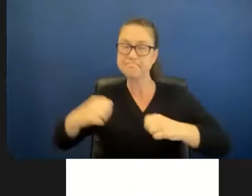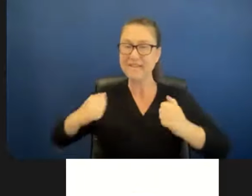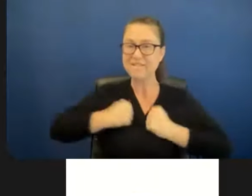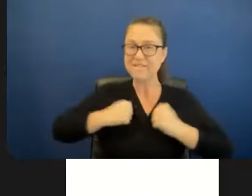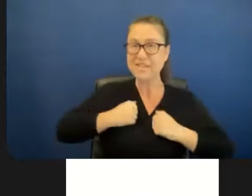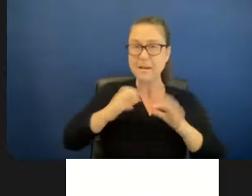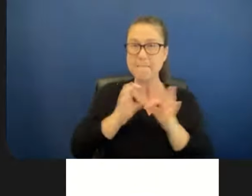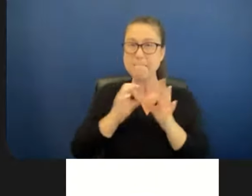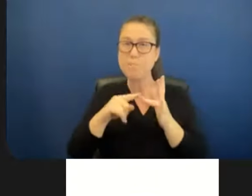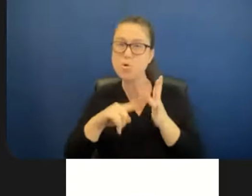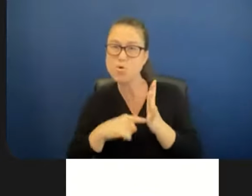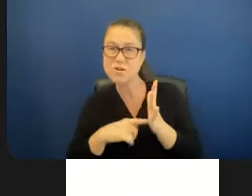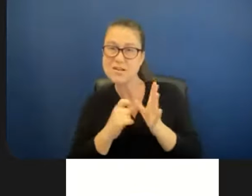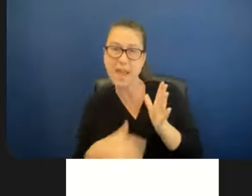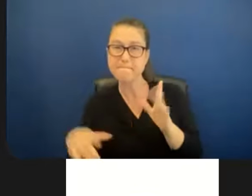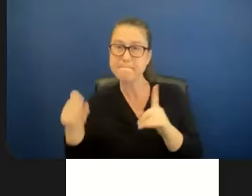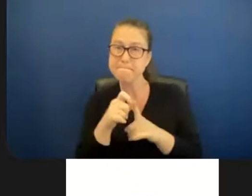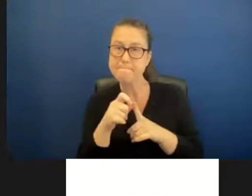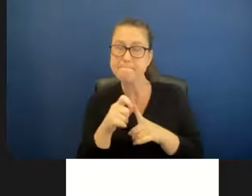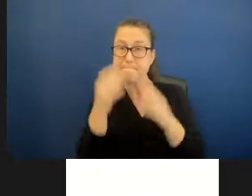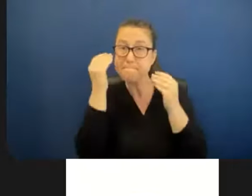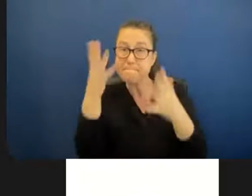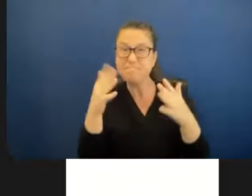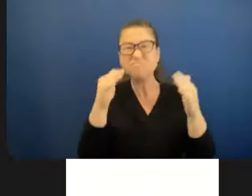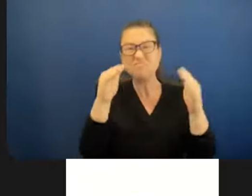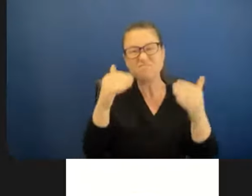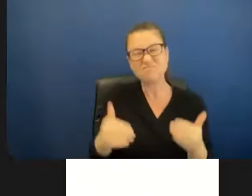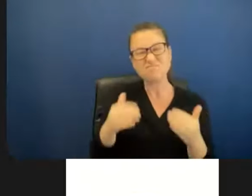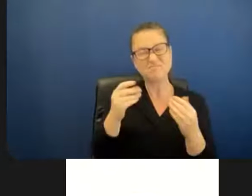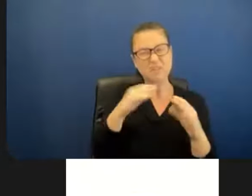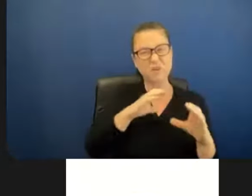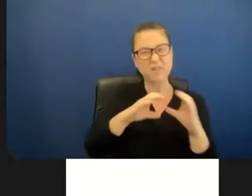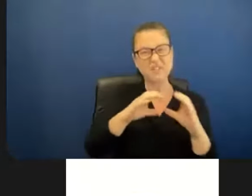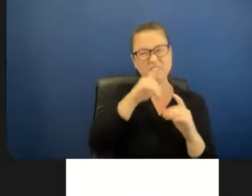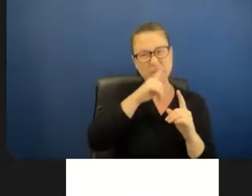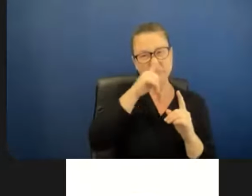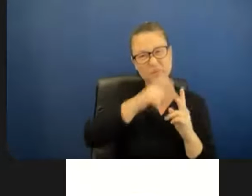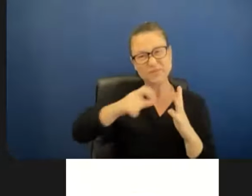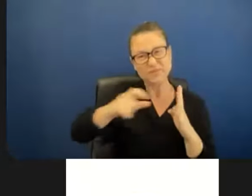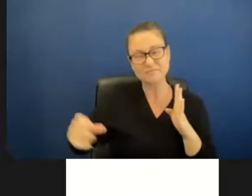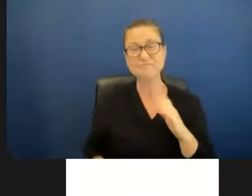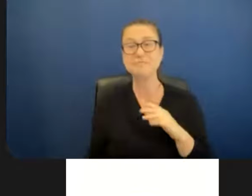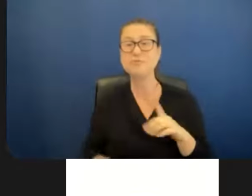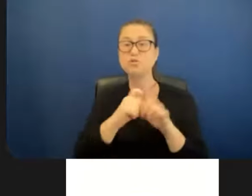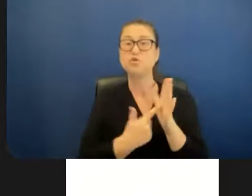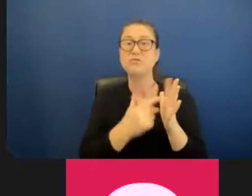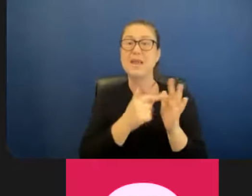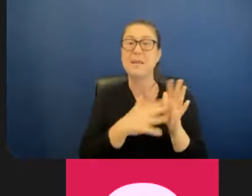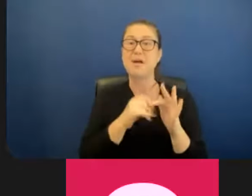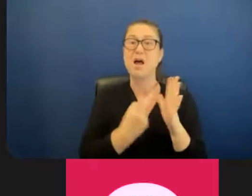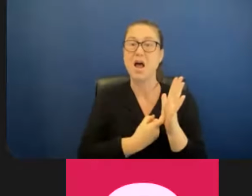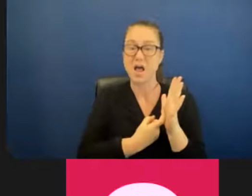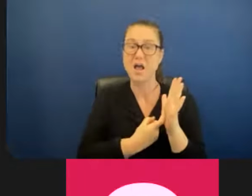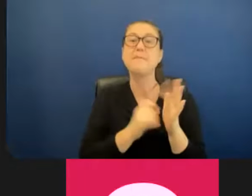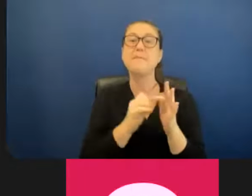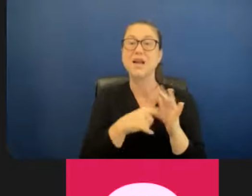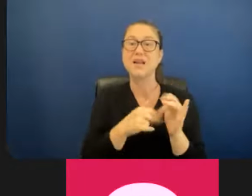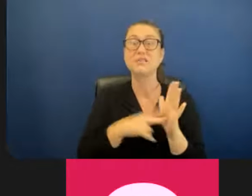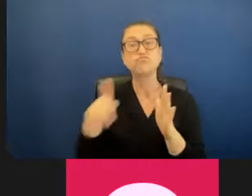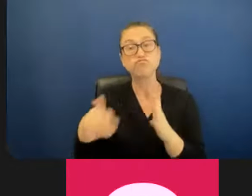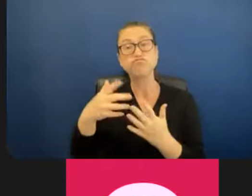Just a very brief intro to each of our conversationalists today. Dr. Amber Parkin has a doctorate